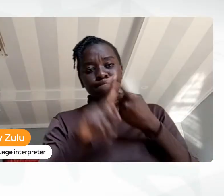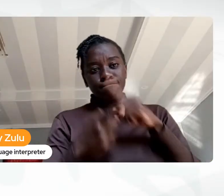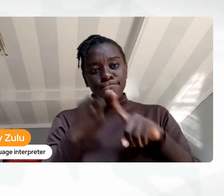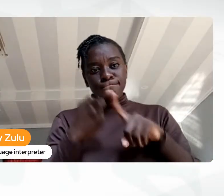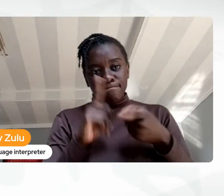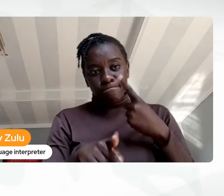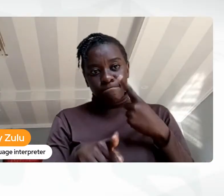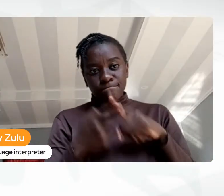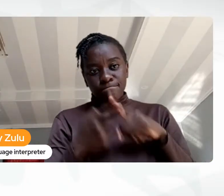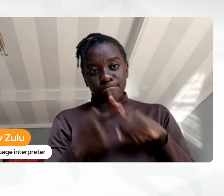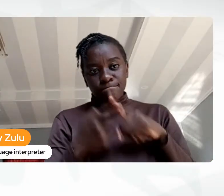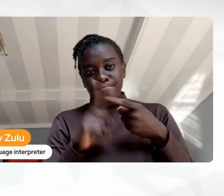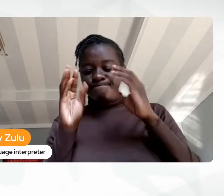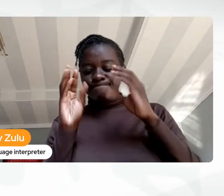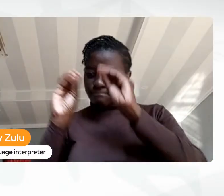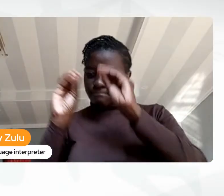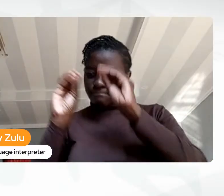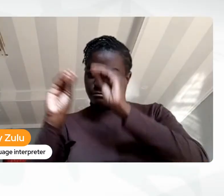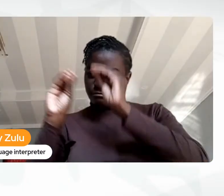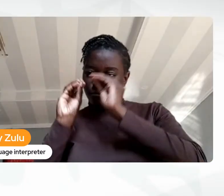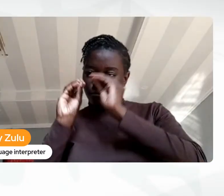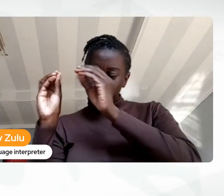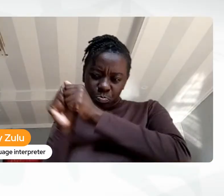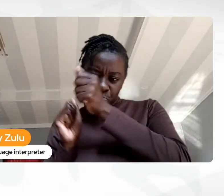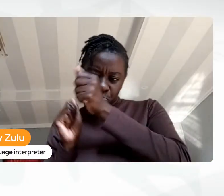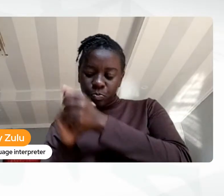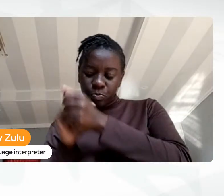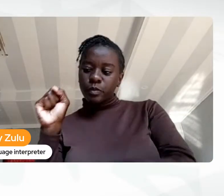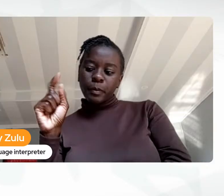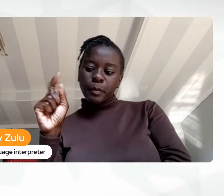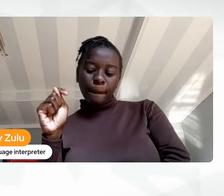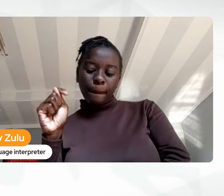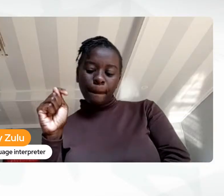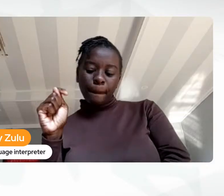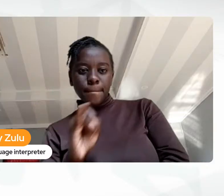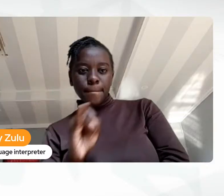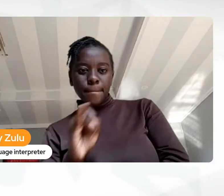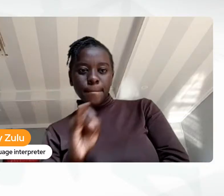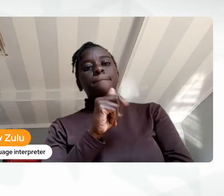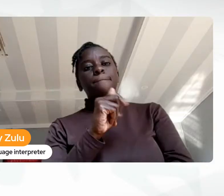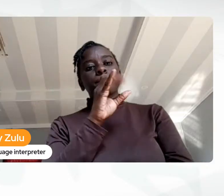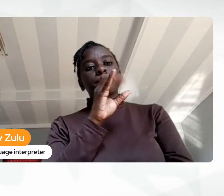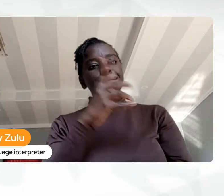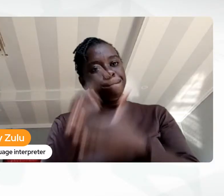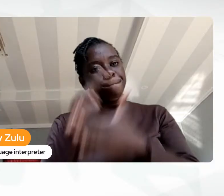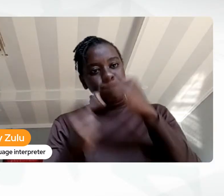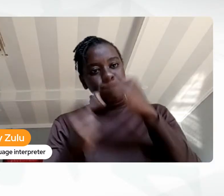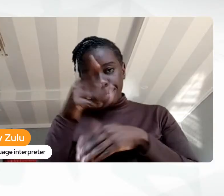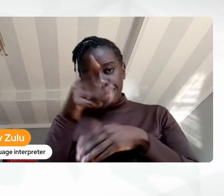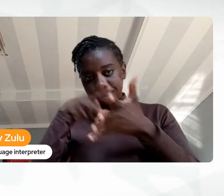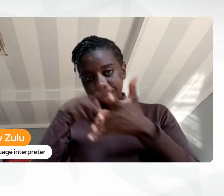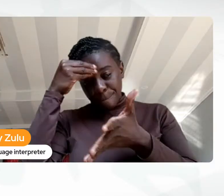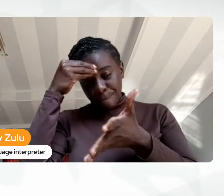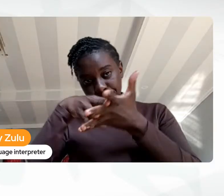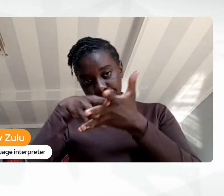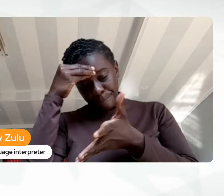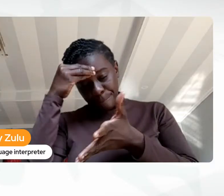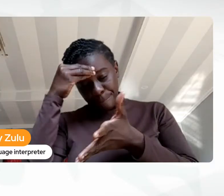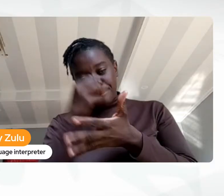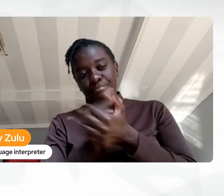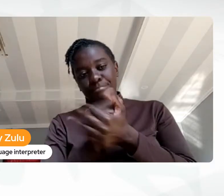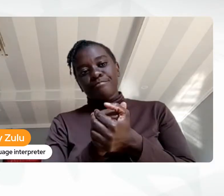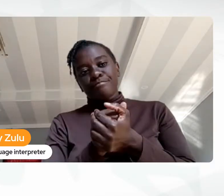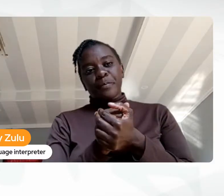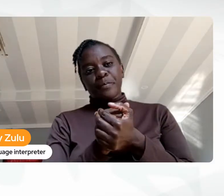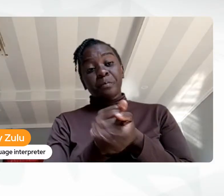Information sharing is very important, and we learn every day. You can use the information that you've gained here to